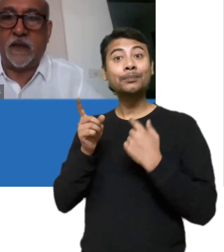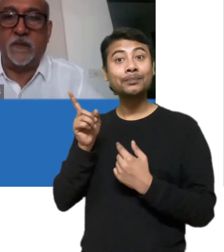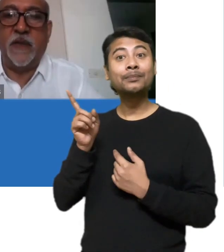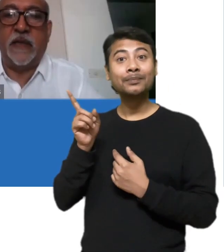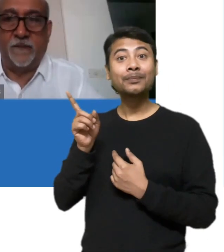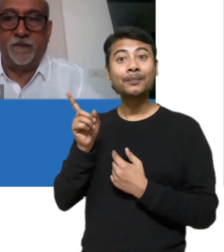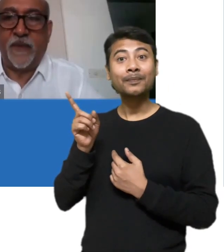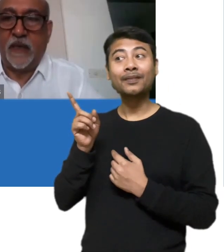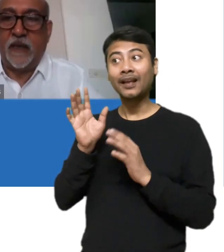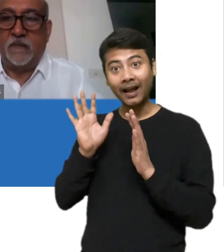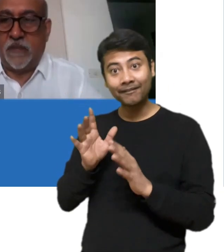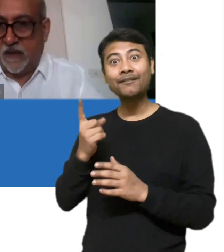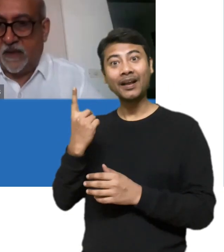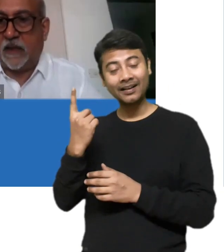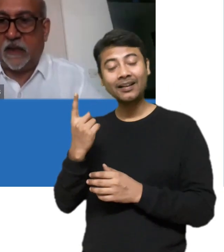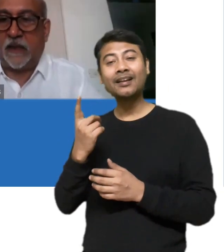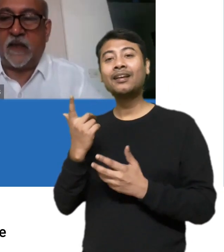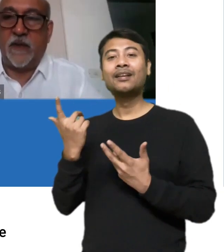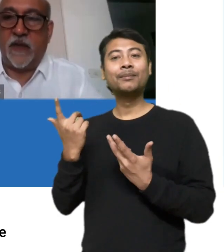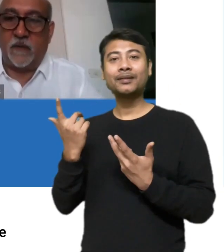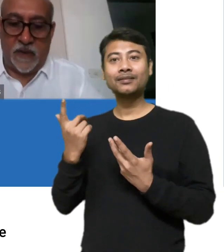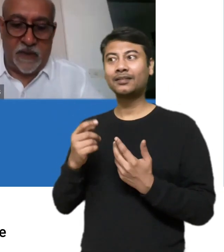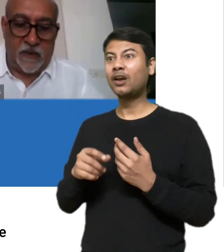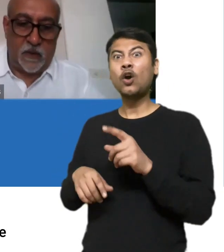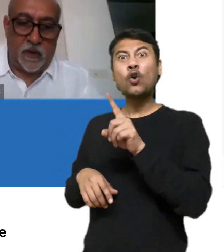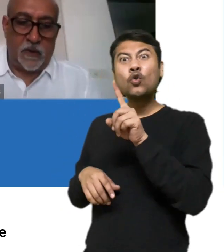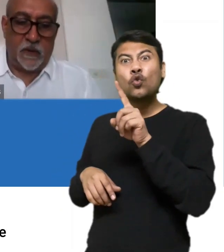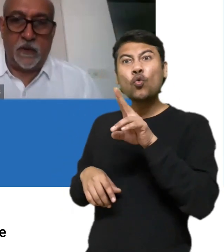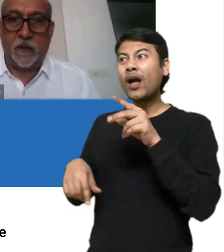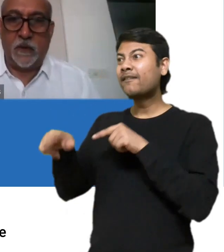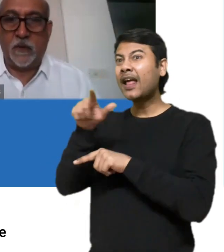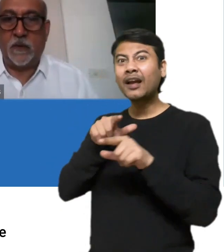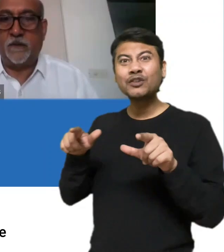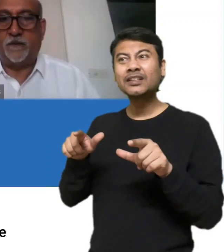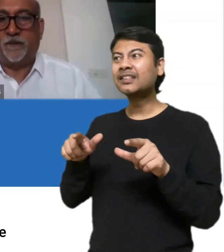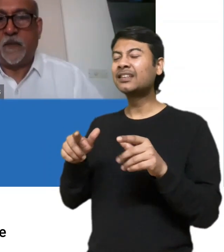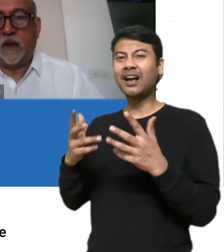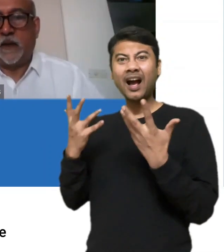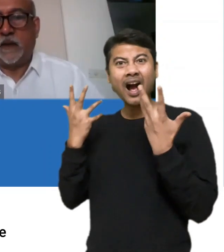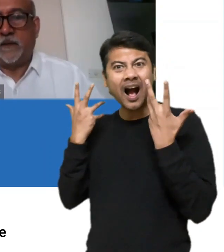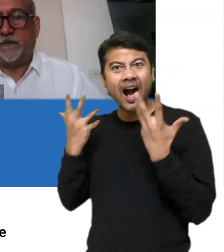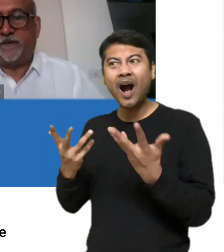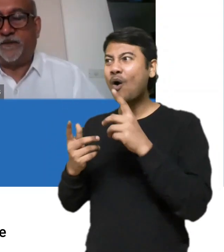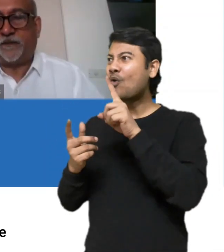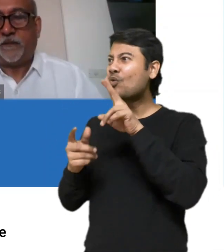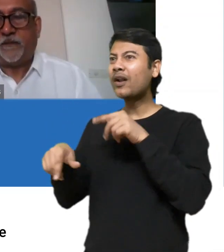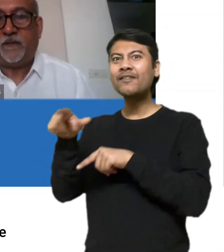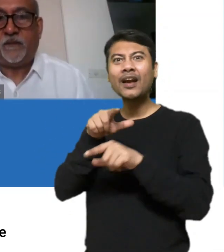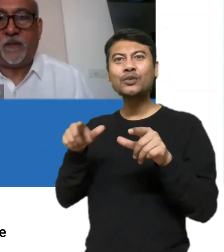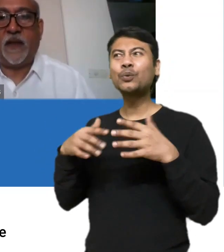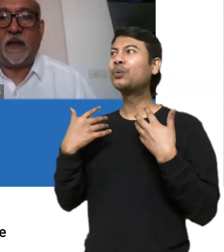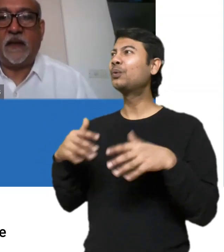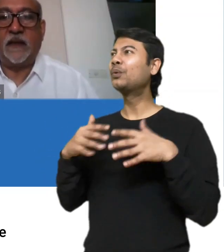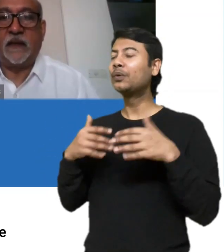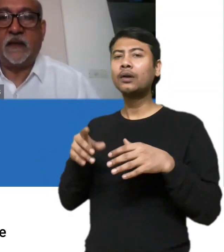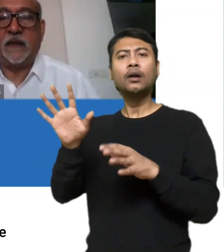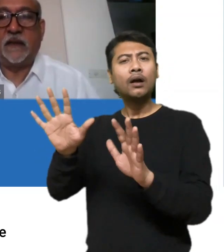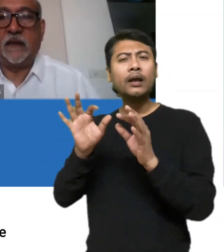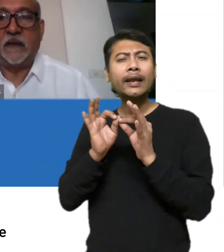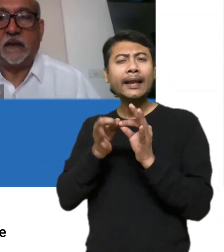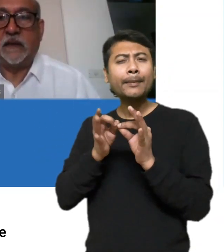We even had one Kashmiri, but 12 that languages. Kashmiri one is How do you have 12 languages? So how